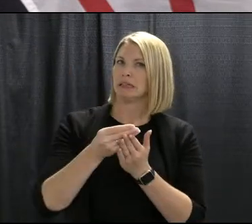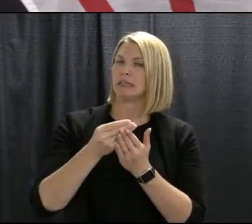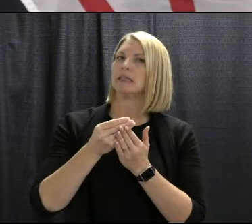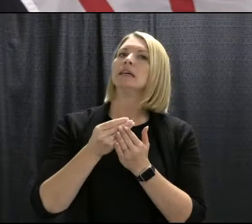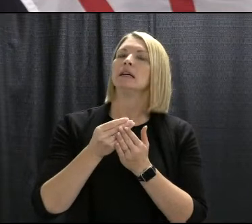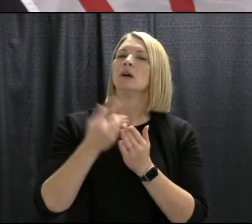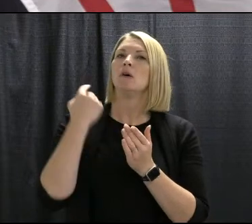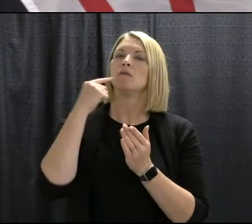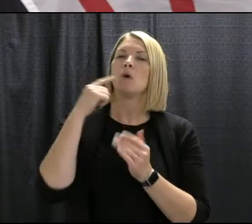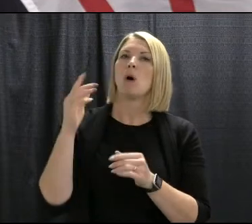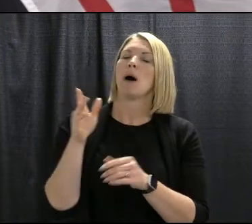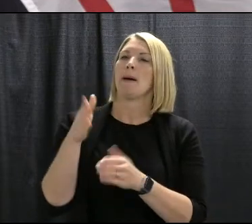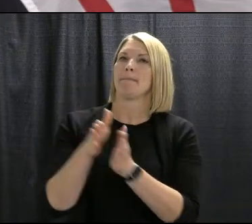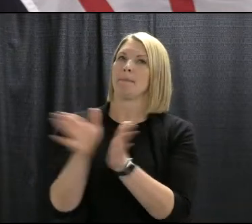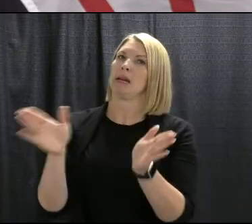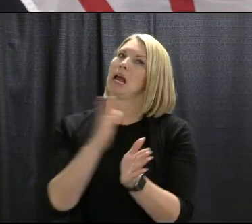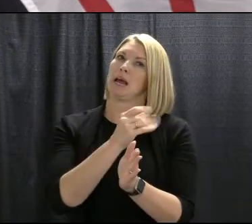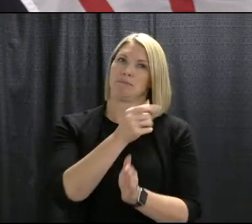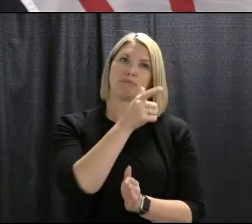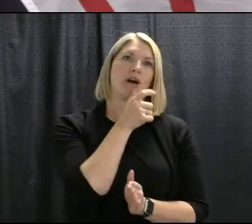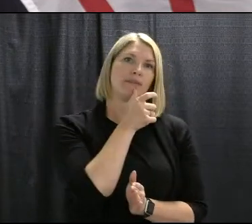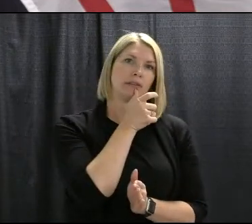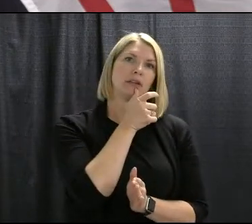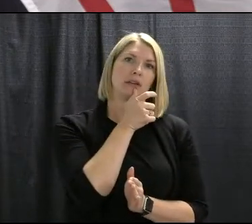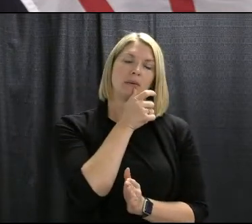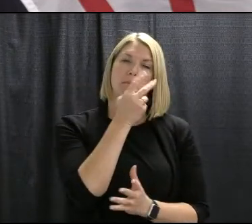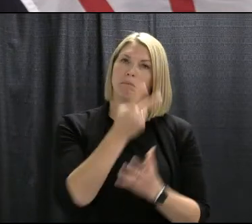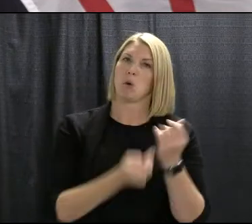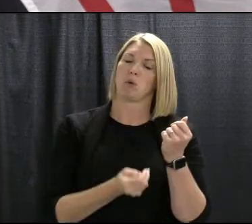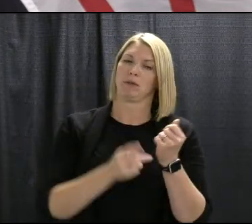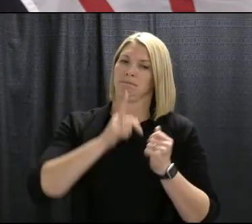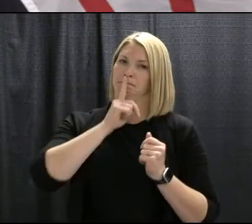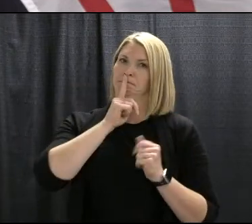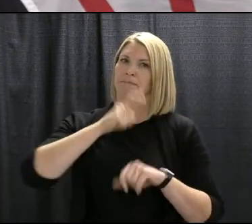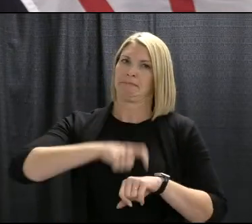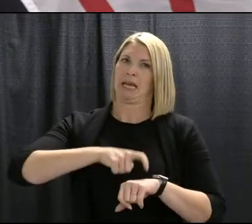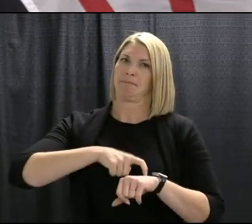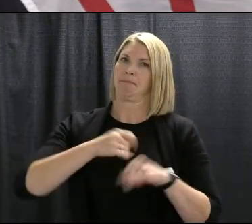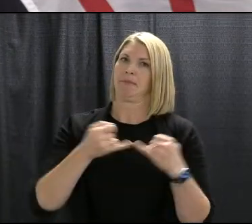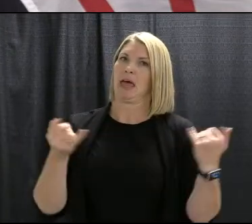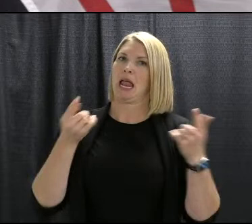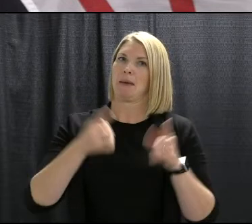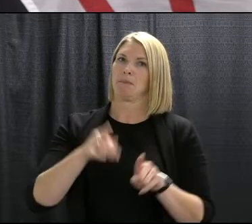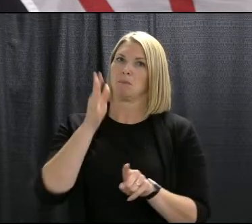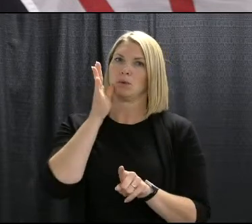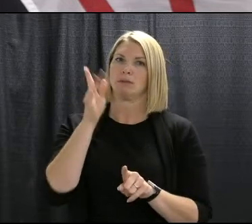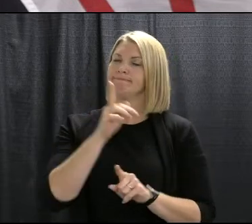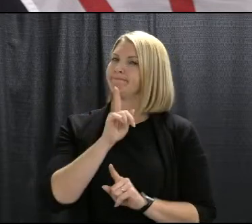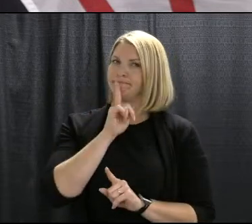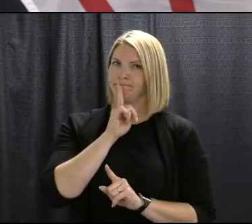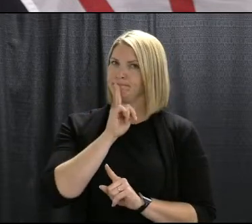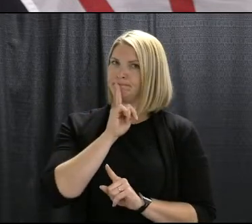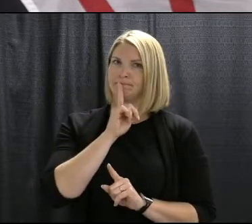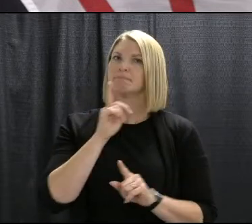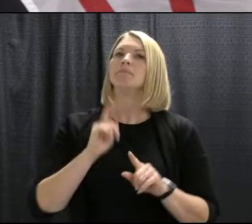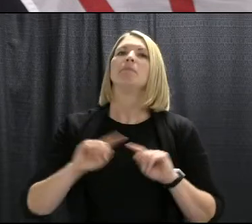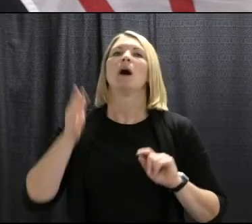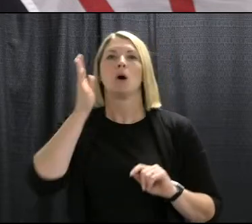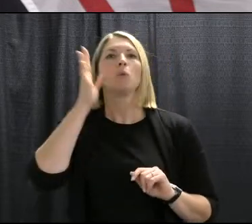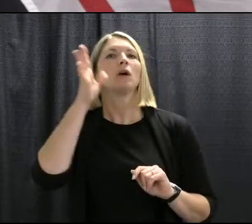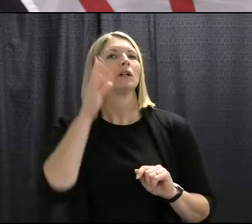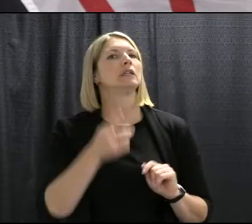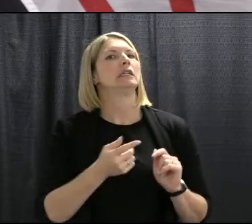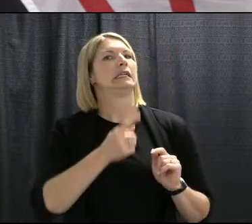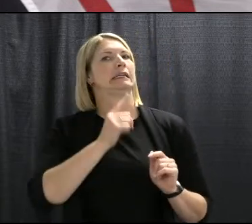public and private sector, as consultation with employers and the business community will be critical to inform regulations of the